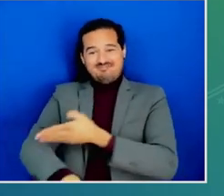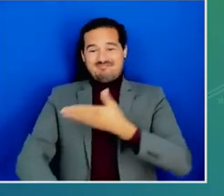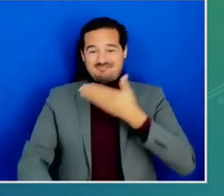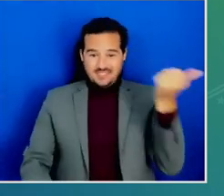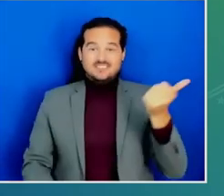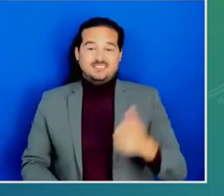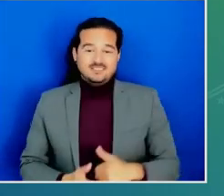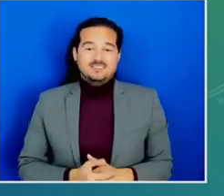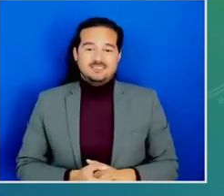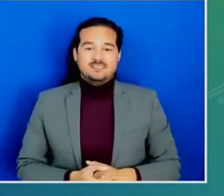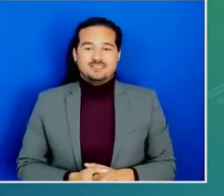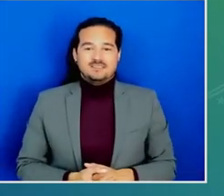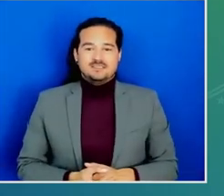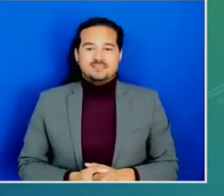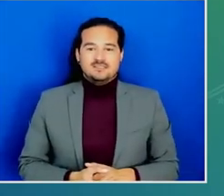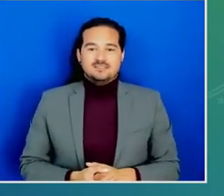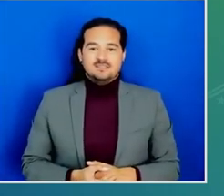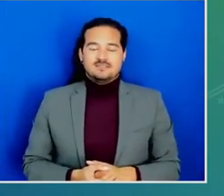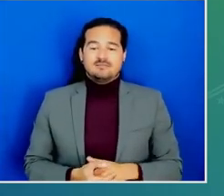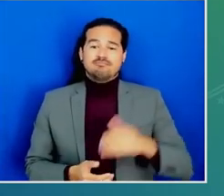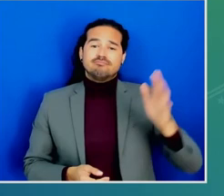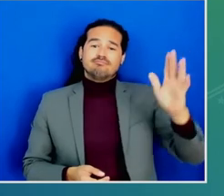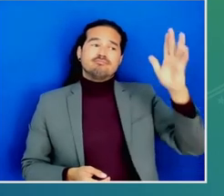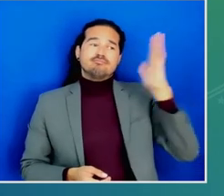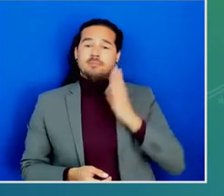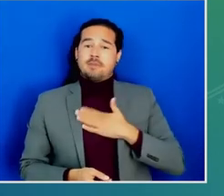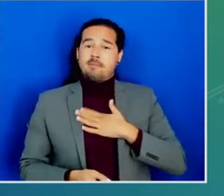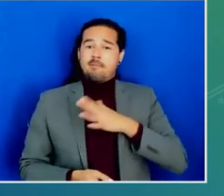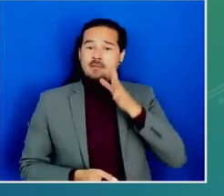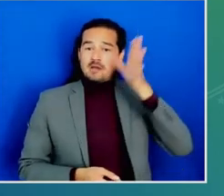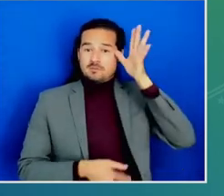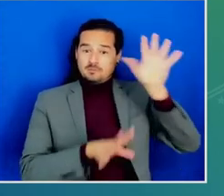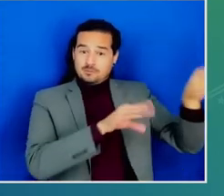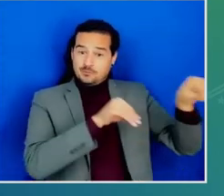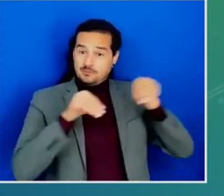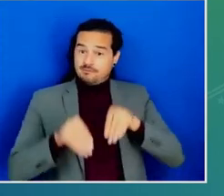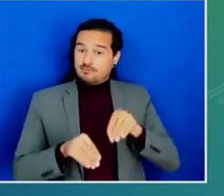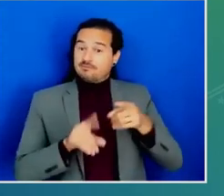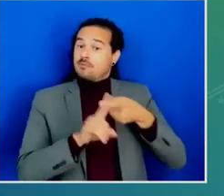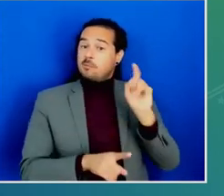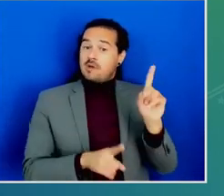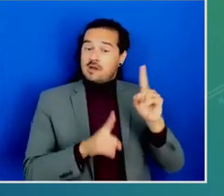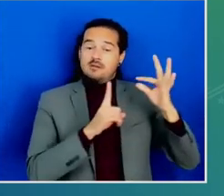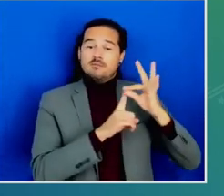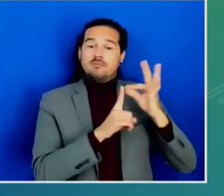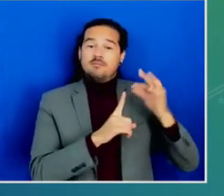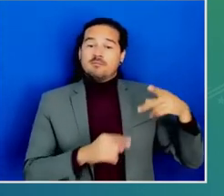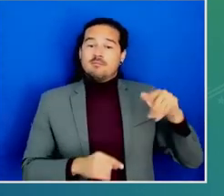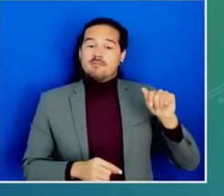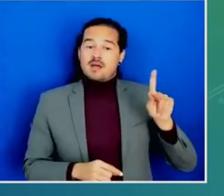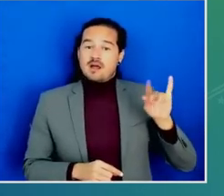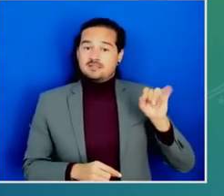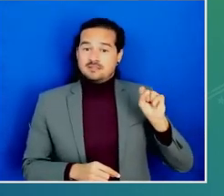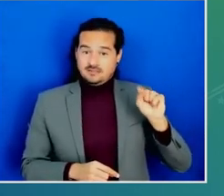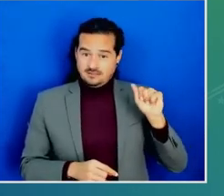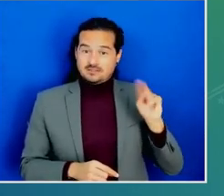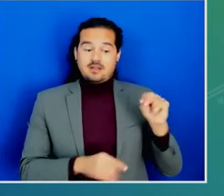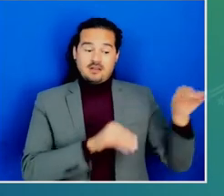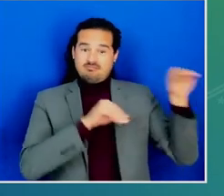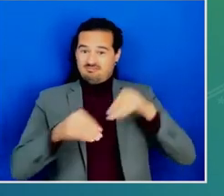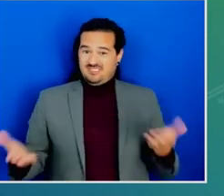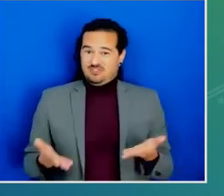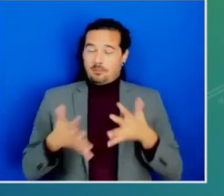When my parents moved from Pakistan to Pennsylvania, they brought two little kids and a few